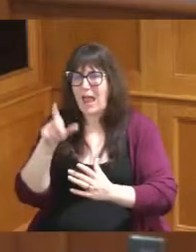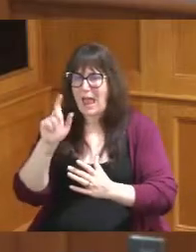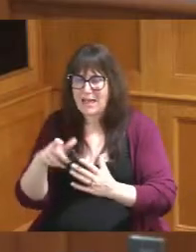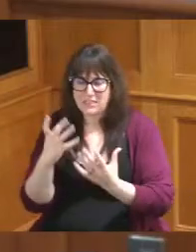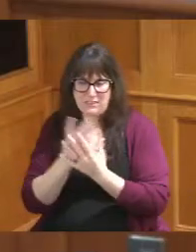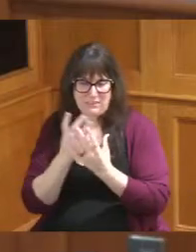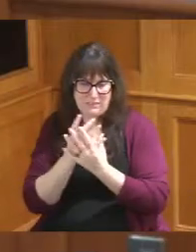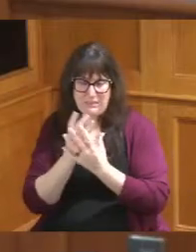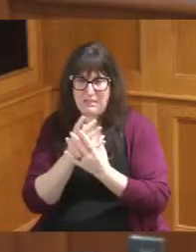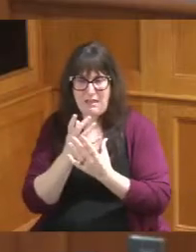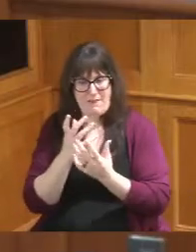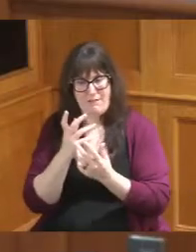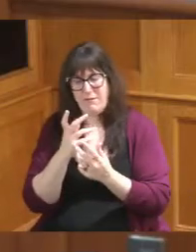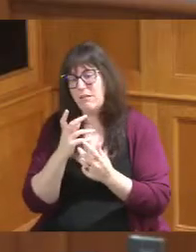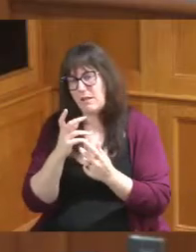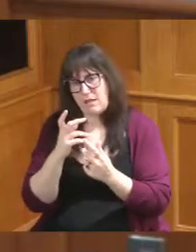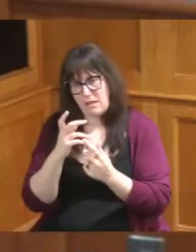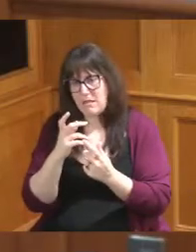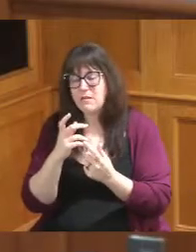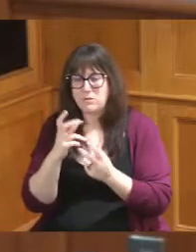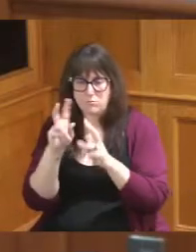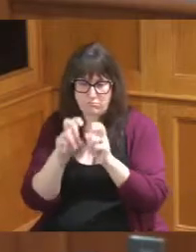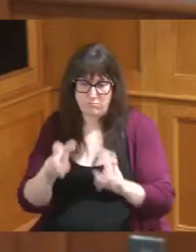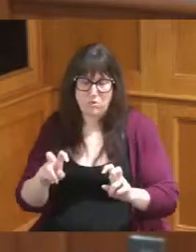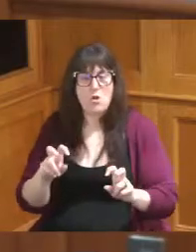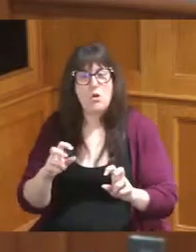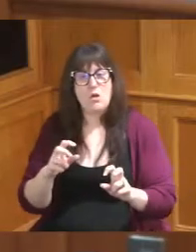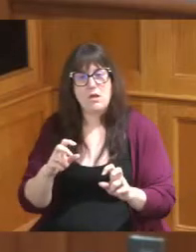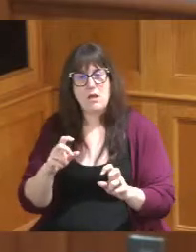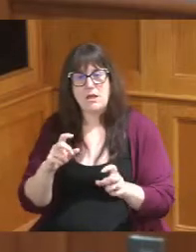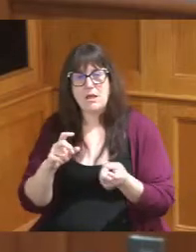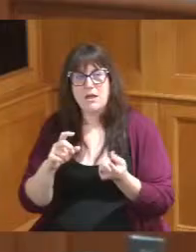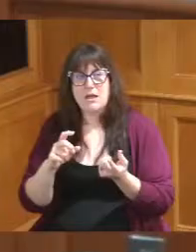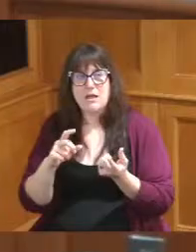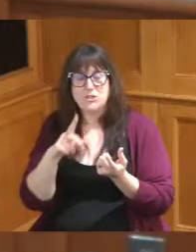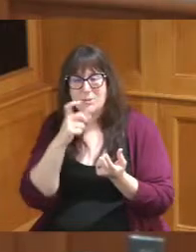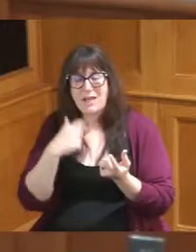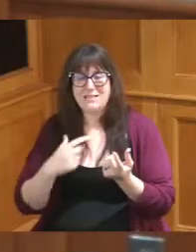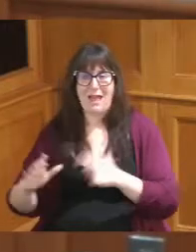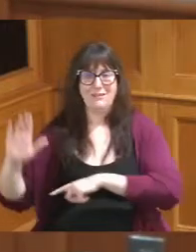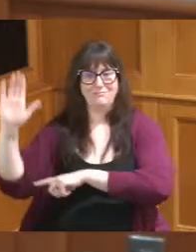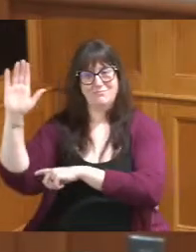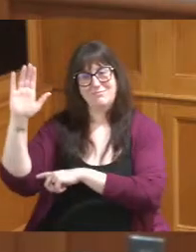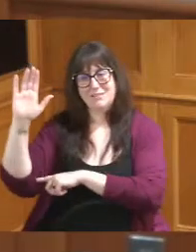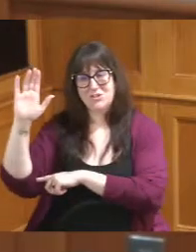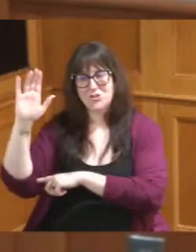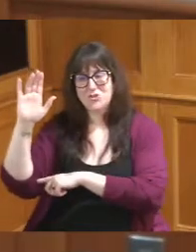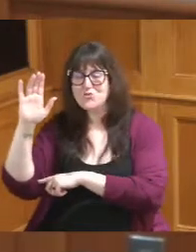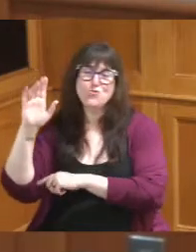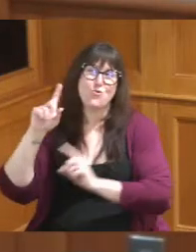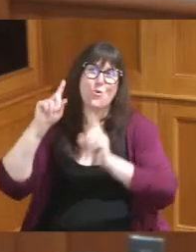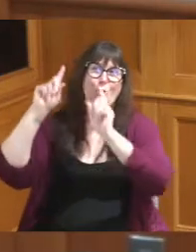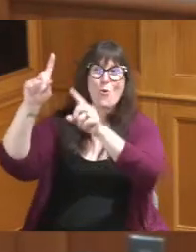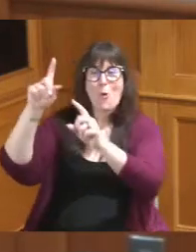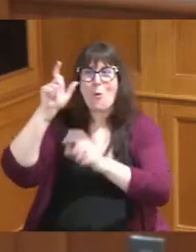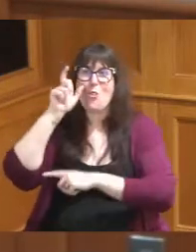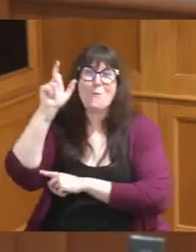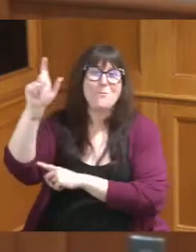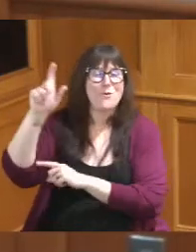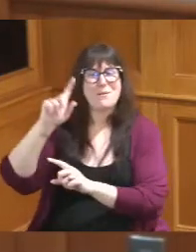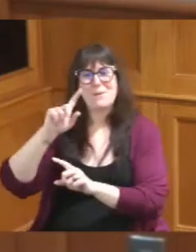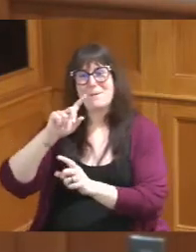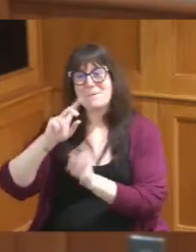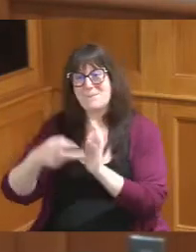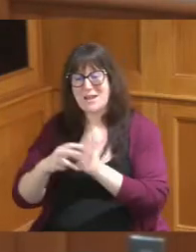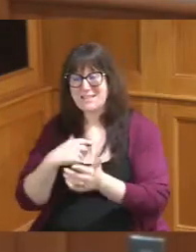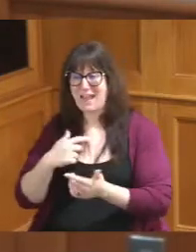workup. Something I always tell them, that just because if I raise my hand to be an astronaut doesn't mean that I become one,